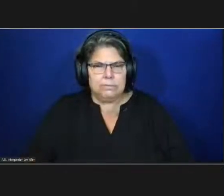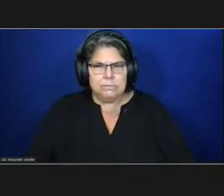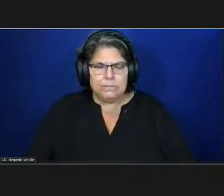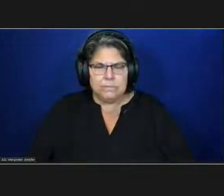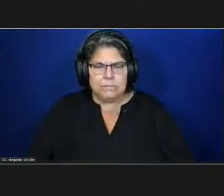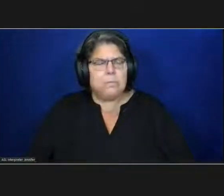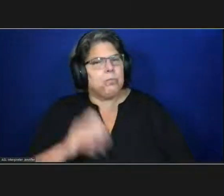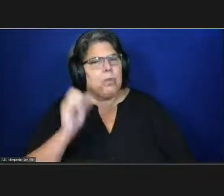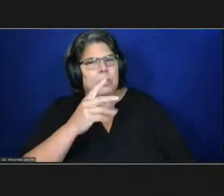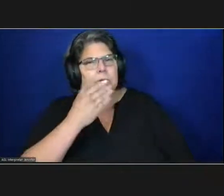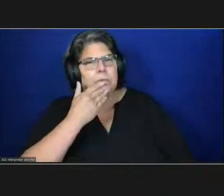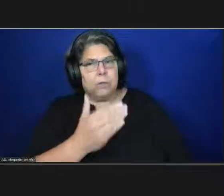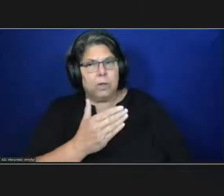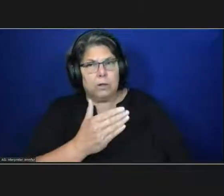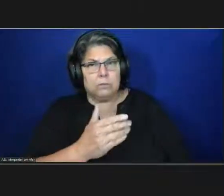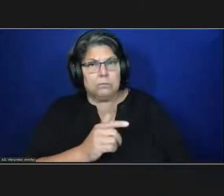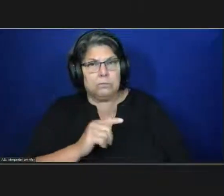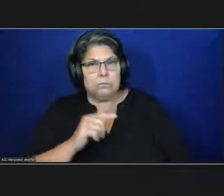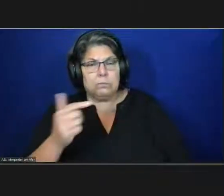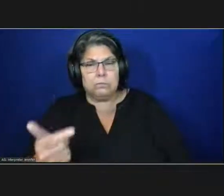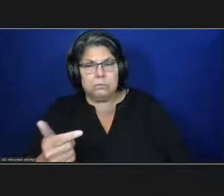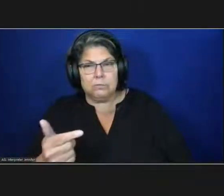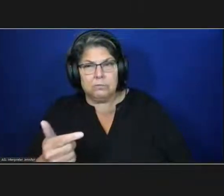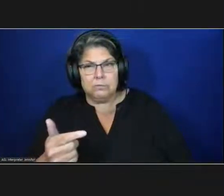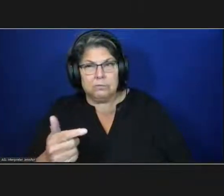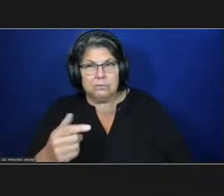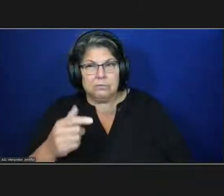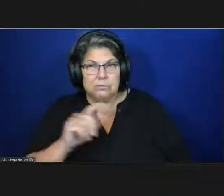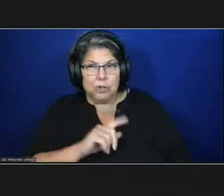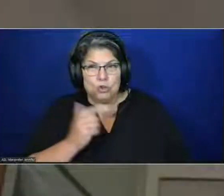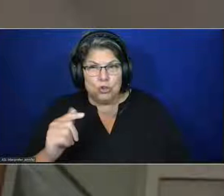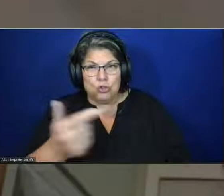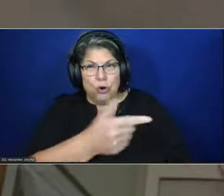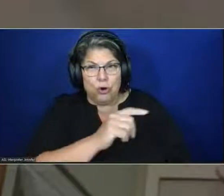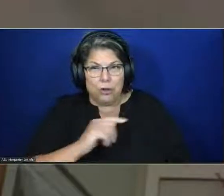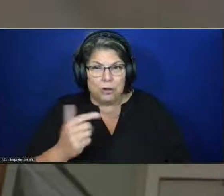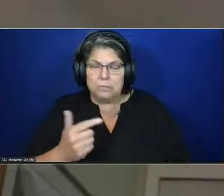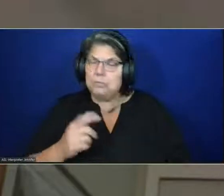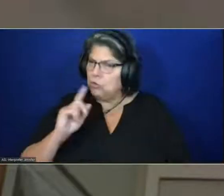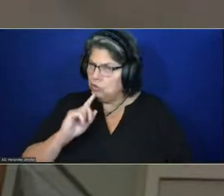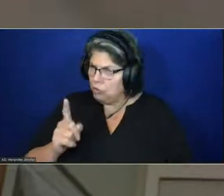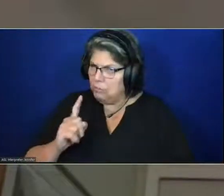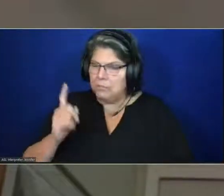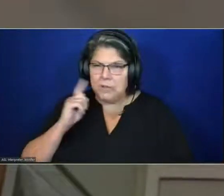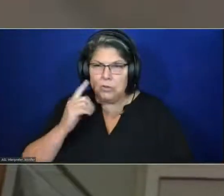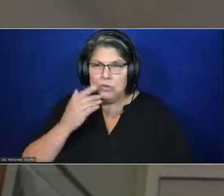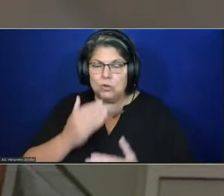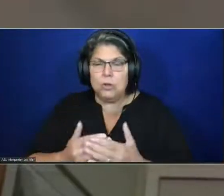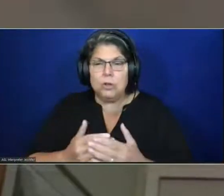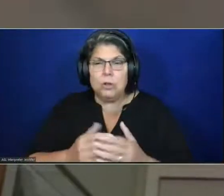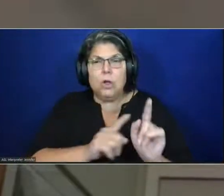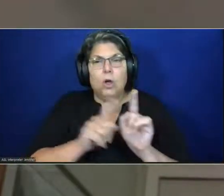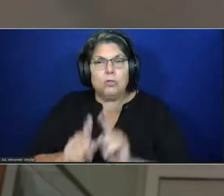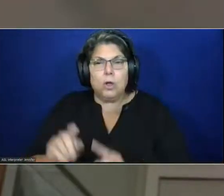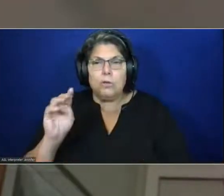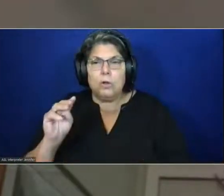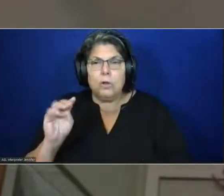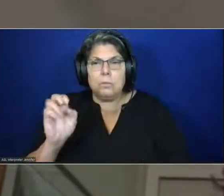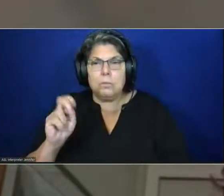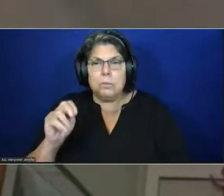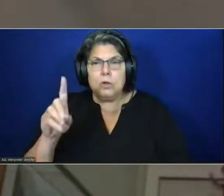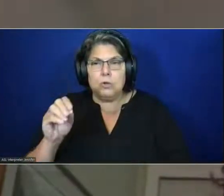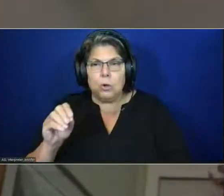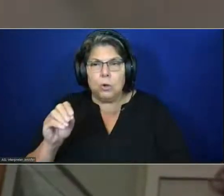Okay, thanks. Should we go around in a circle, or? Sure, that sounds good. So we also have Mendocino Action News with